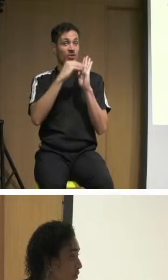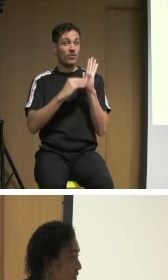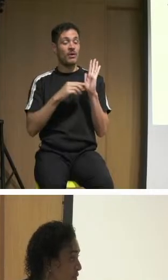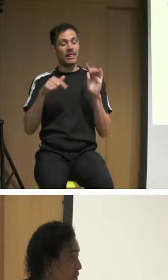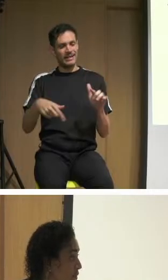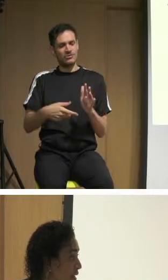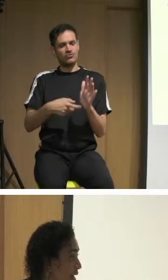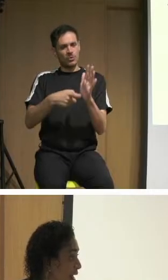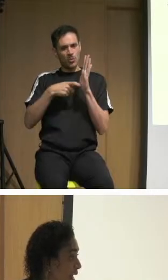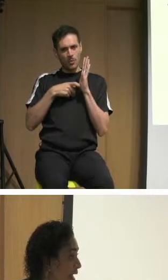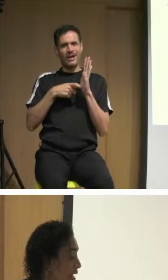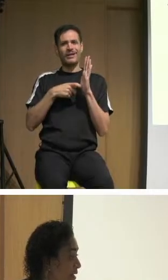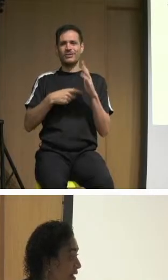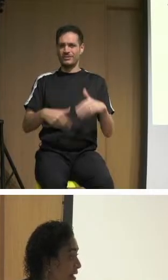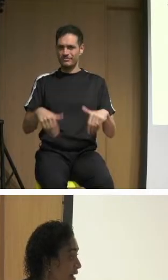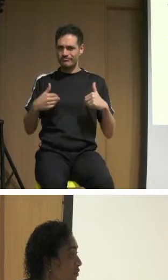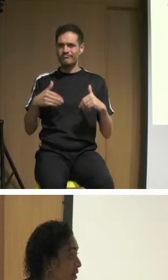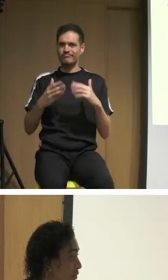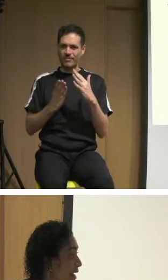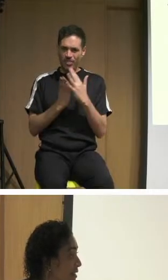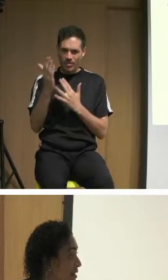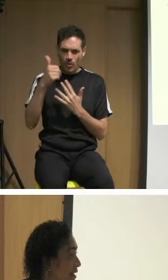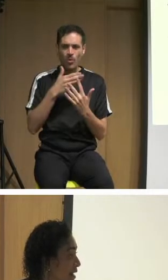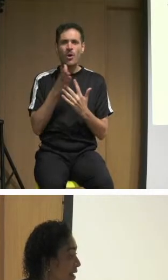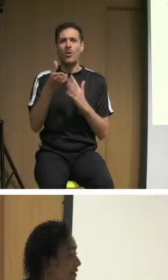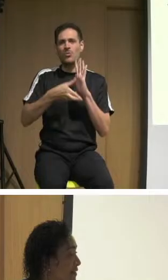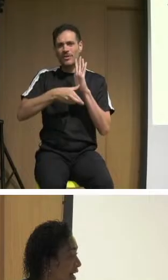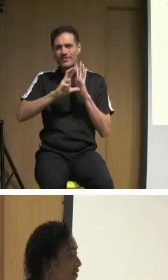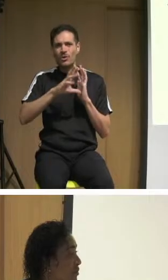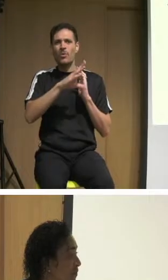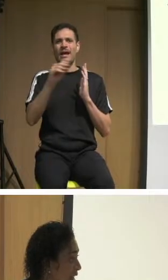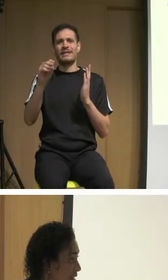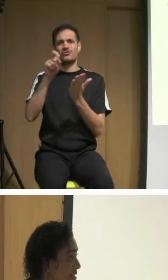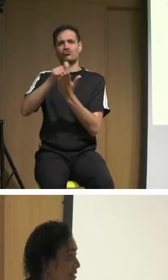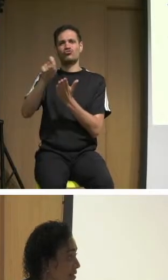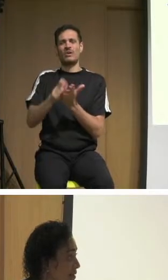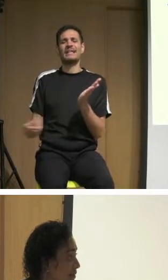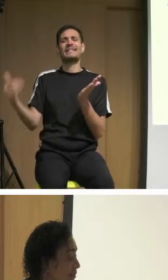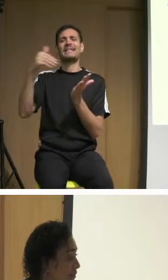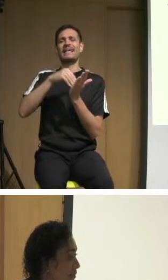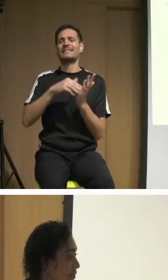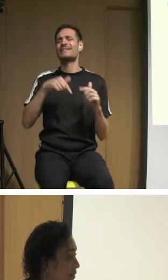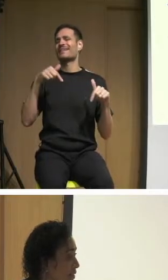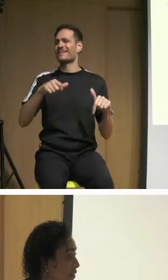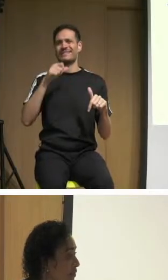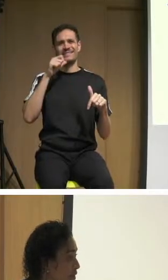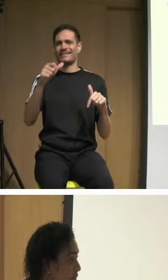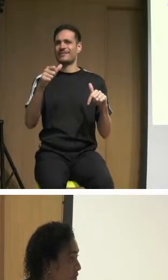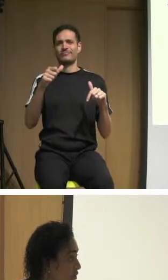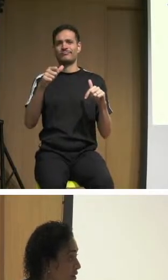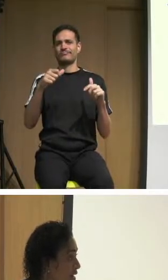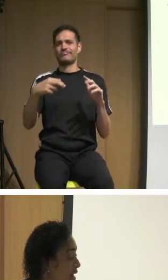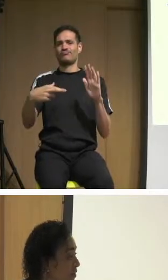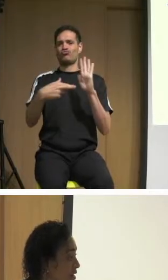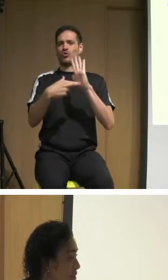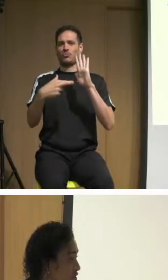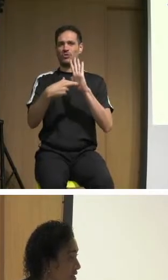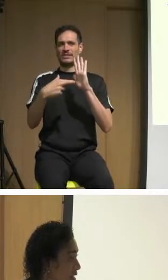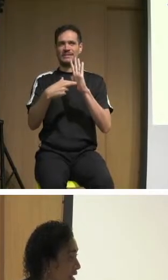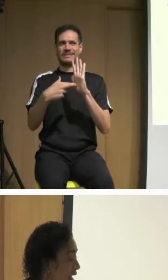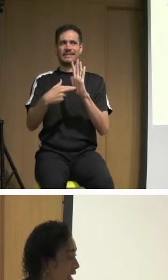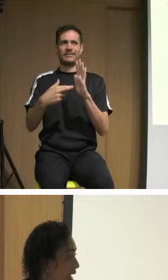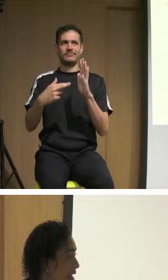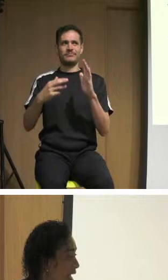thorough review and a rewrite. It does not reflect the views of the